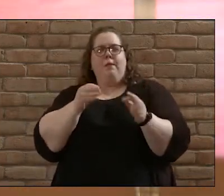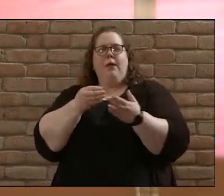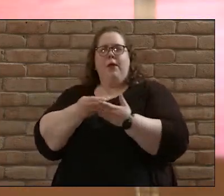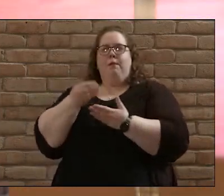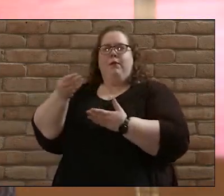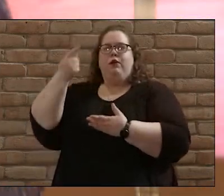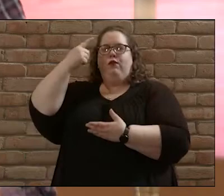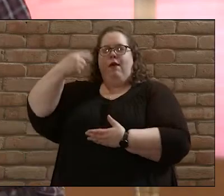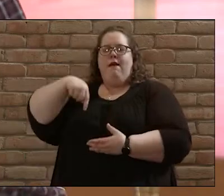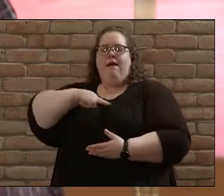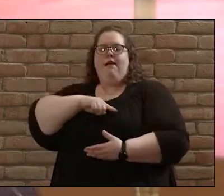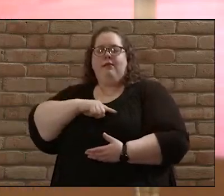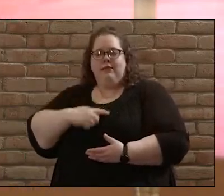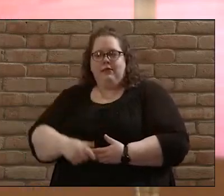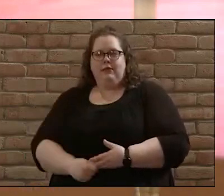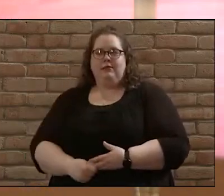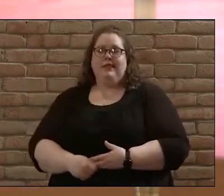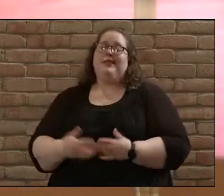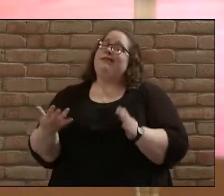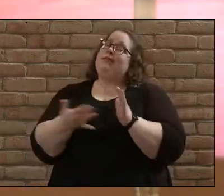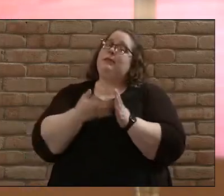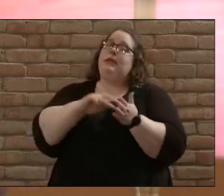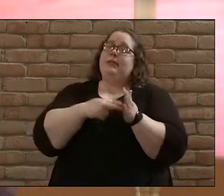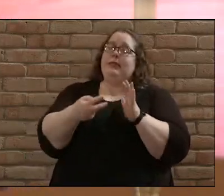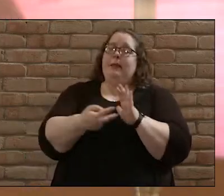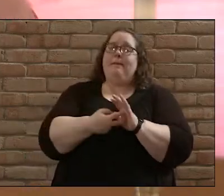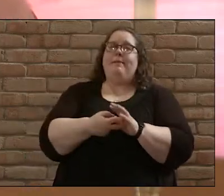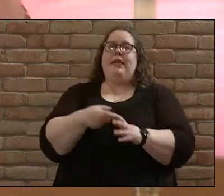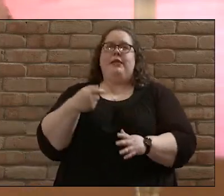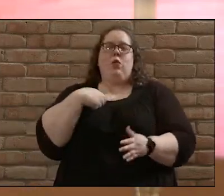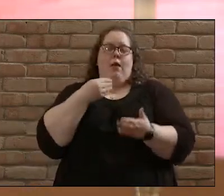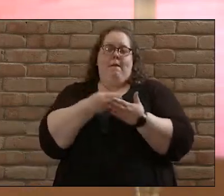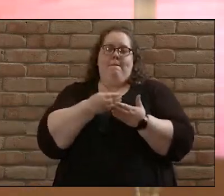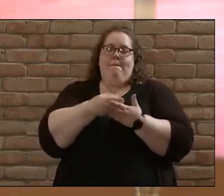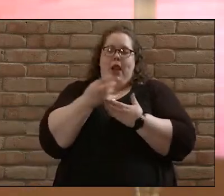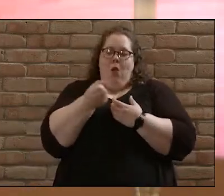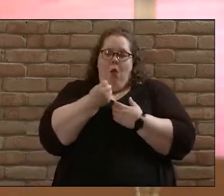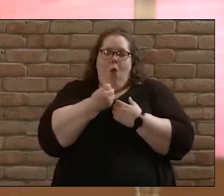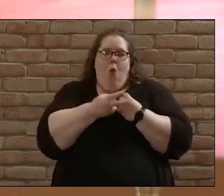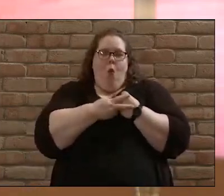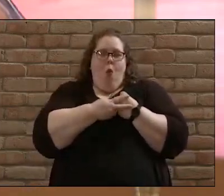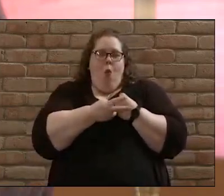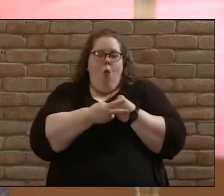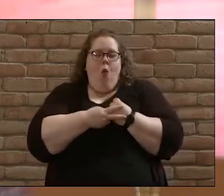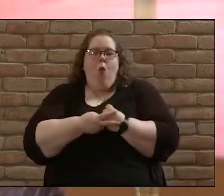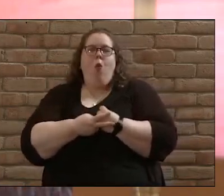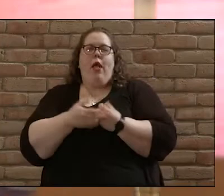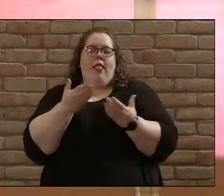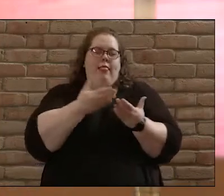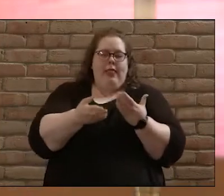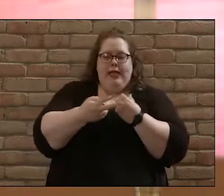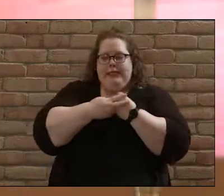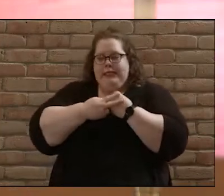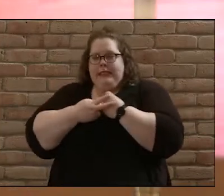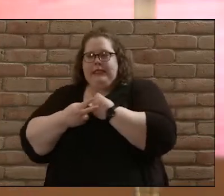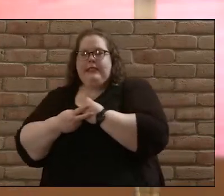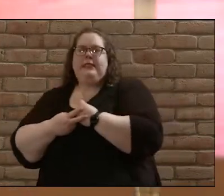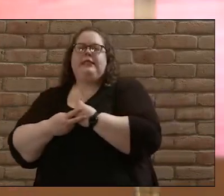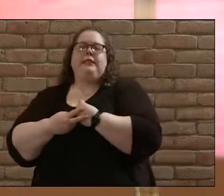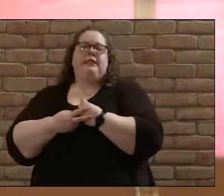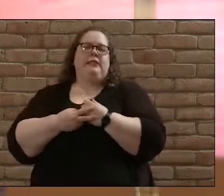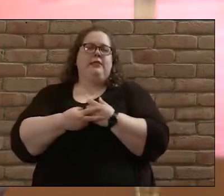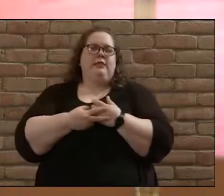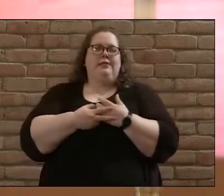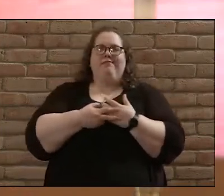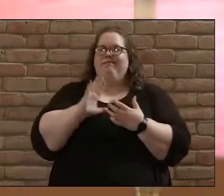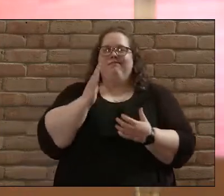Sometimes it looks like us being so tight-fisted, so protective of our possessions and our money and the